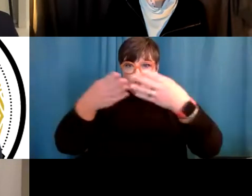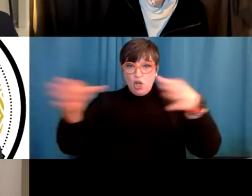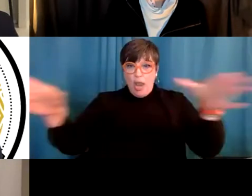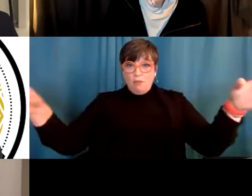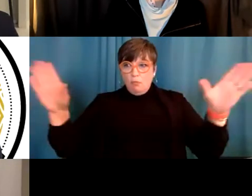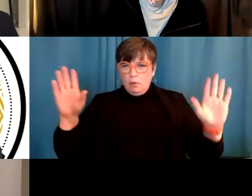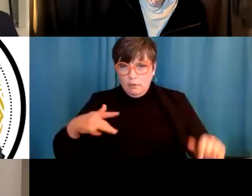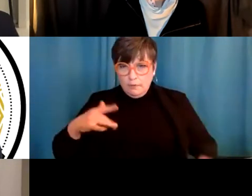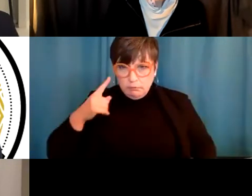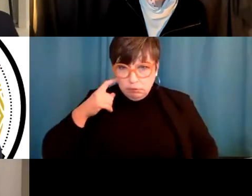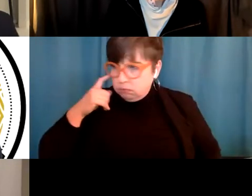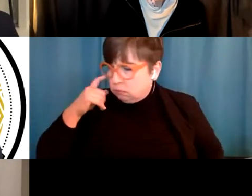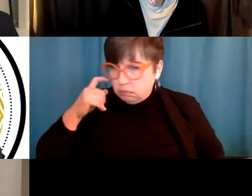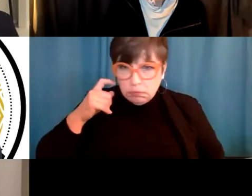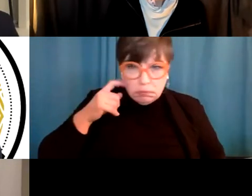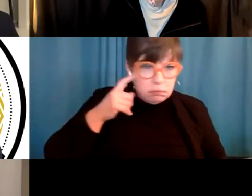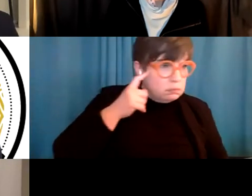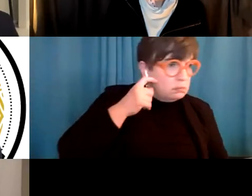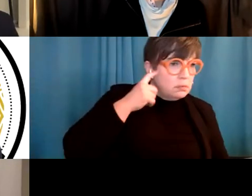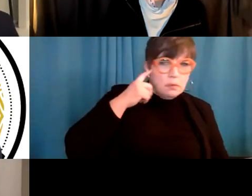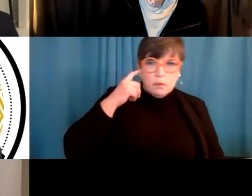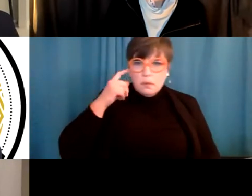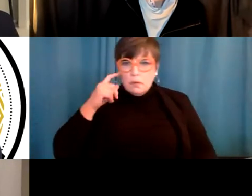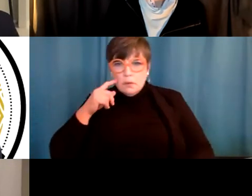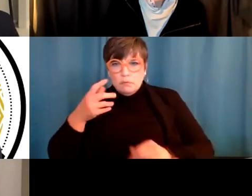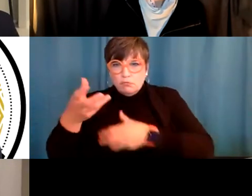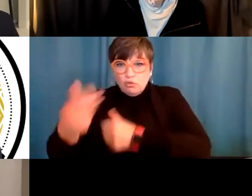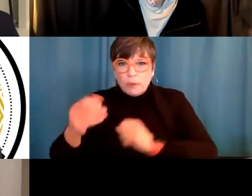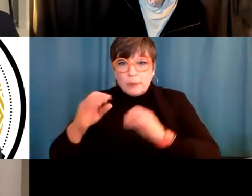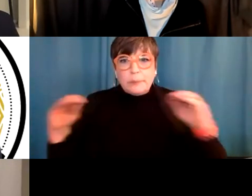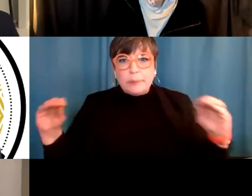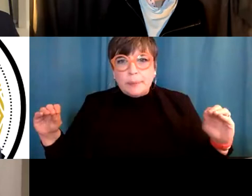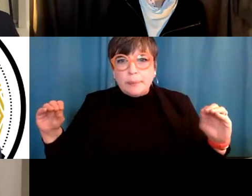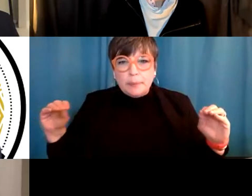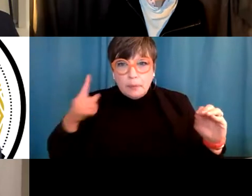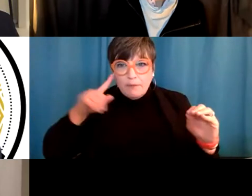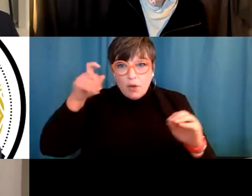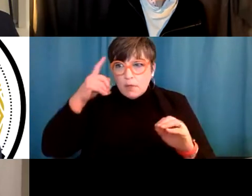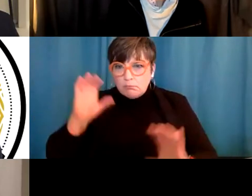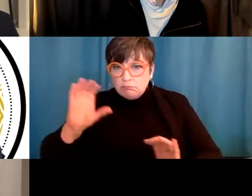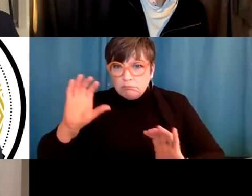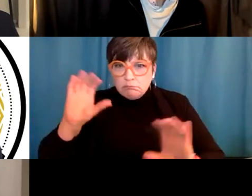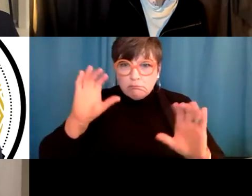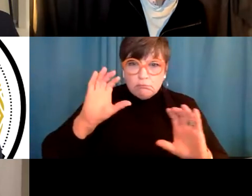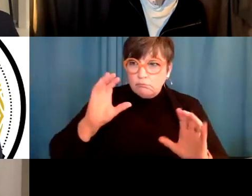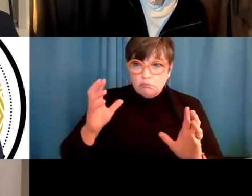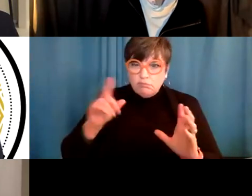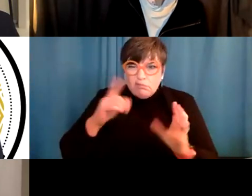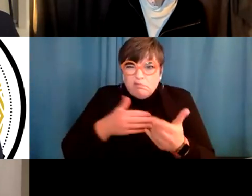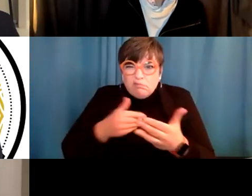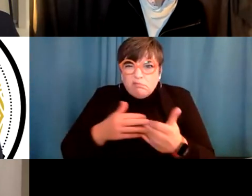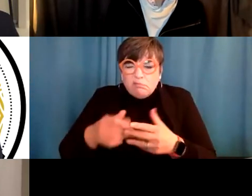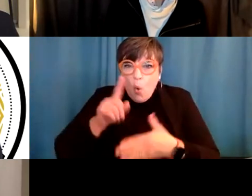outlook, just kind of a general distrusting, looking for conspiracies everywhere, seems to